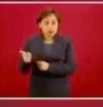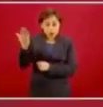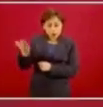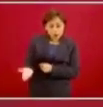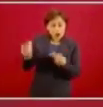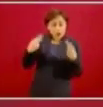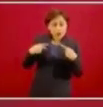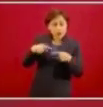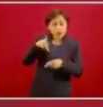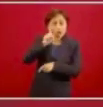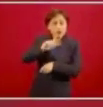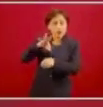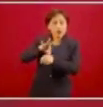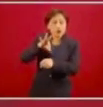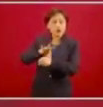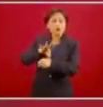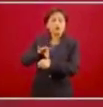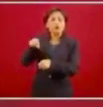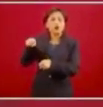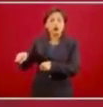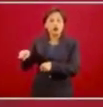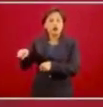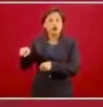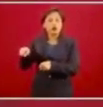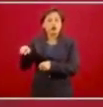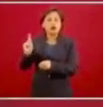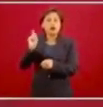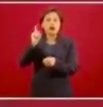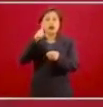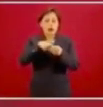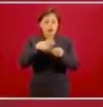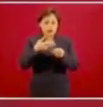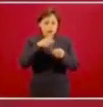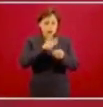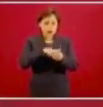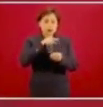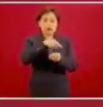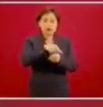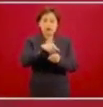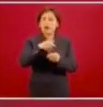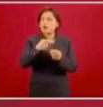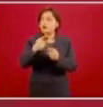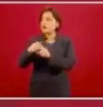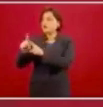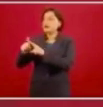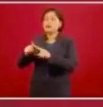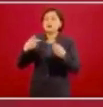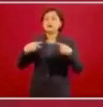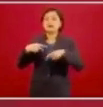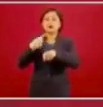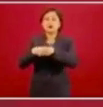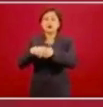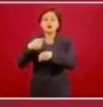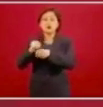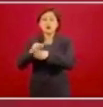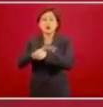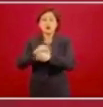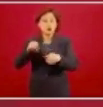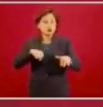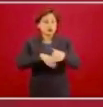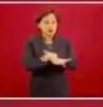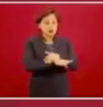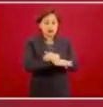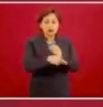can reallocate them to move them from that COVID hospital to